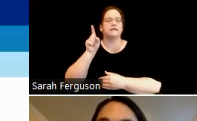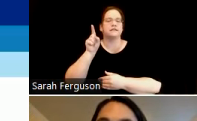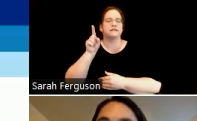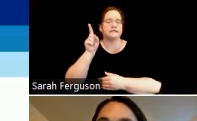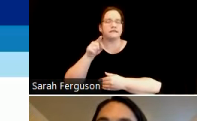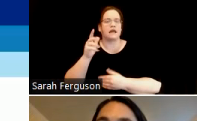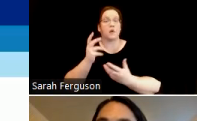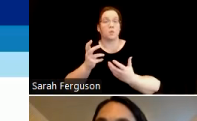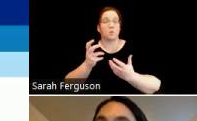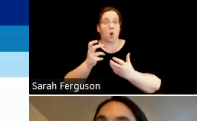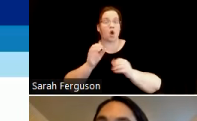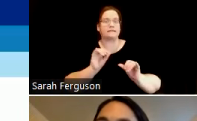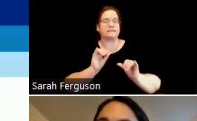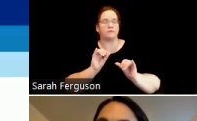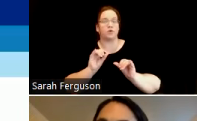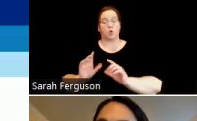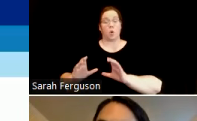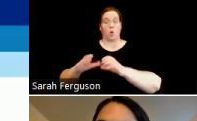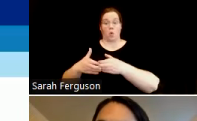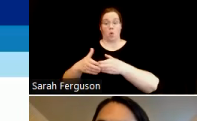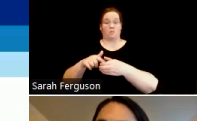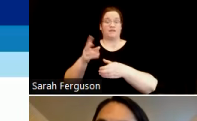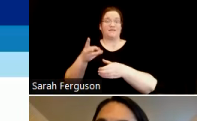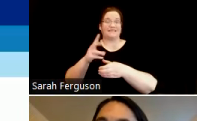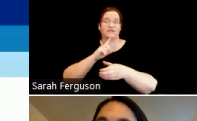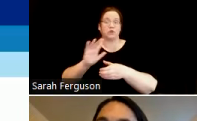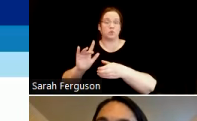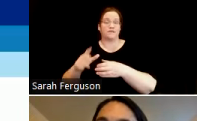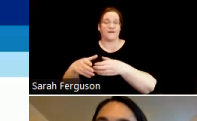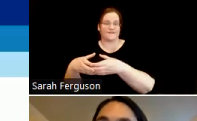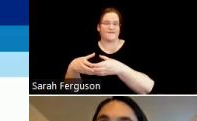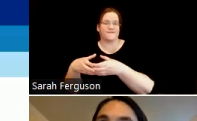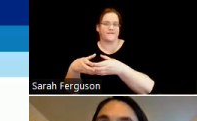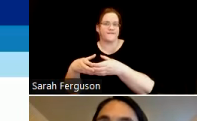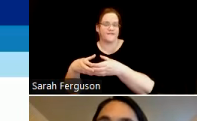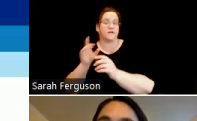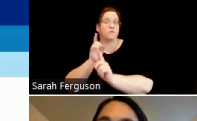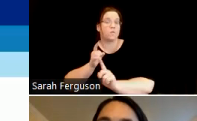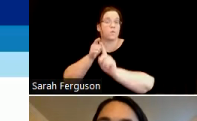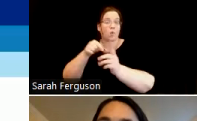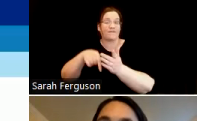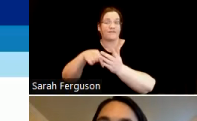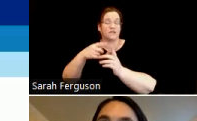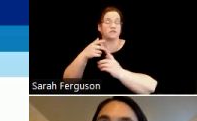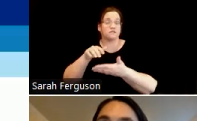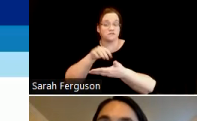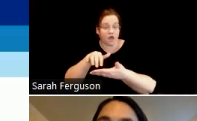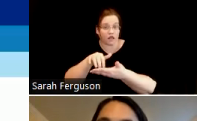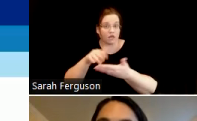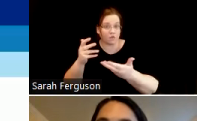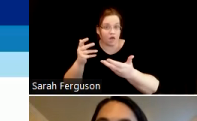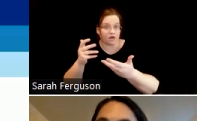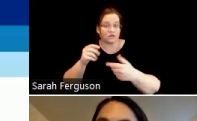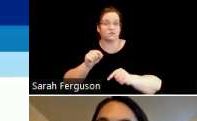immune response to a control group of 16 to 25-year-olds. So the goal of the study is to see, did